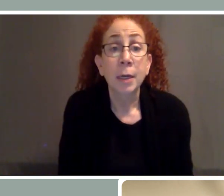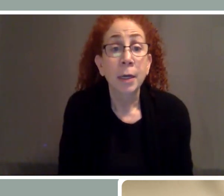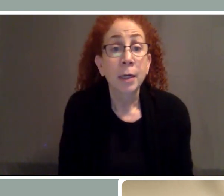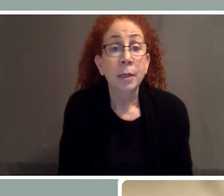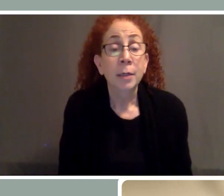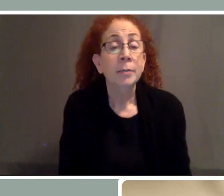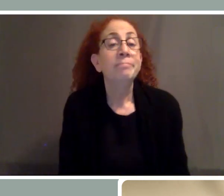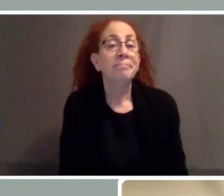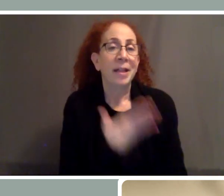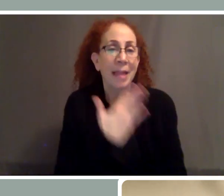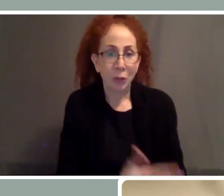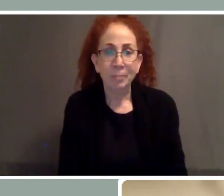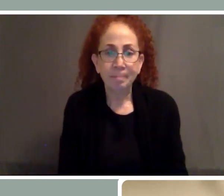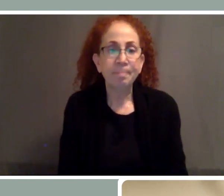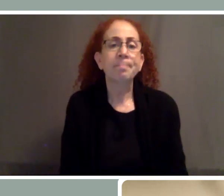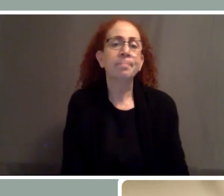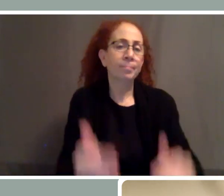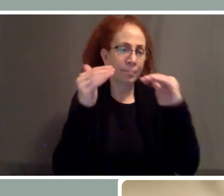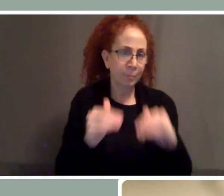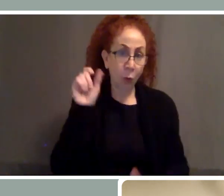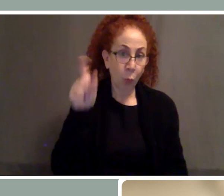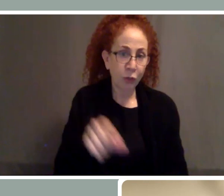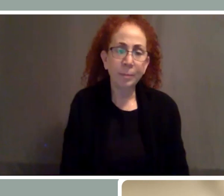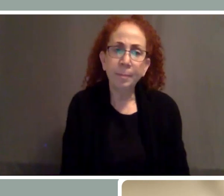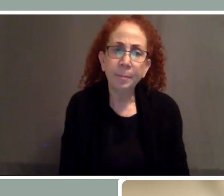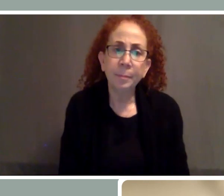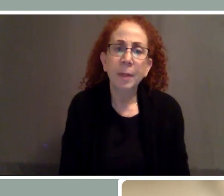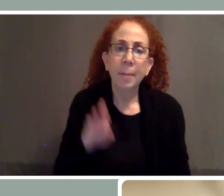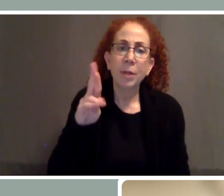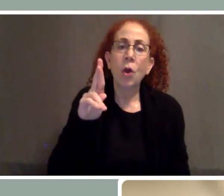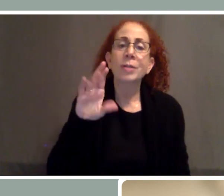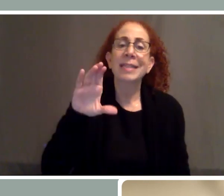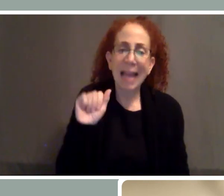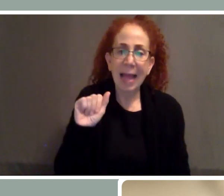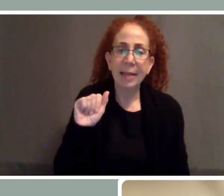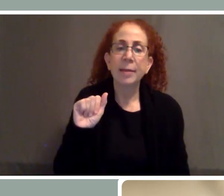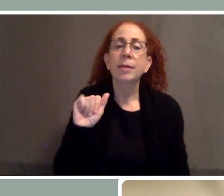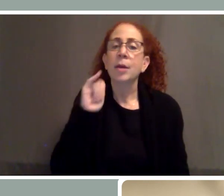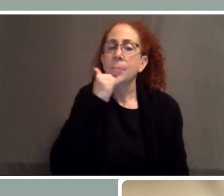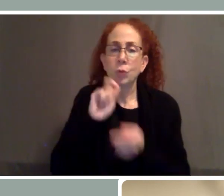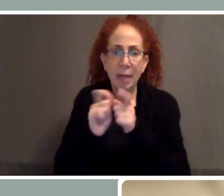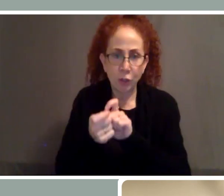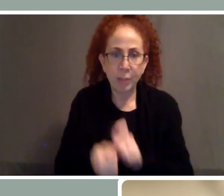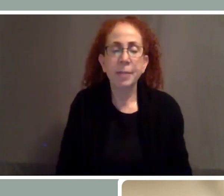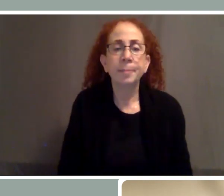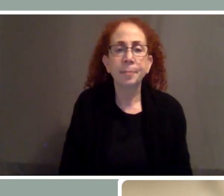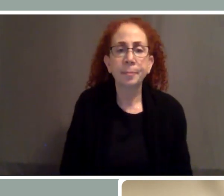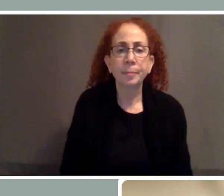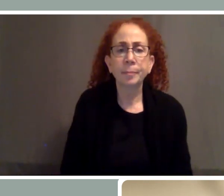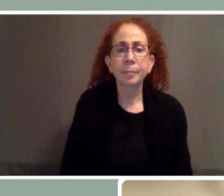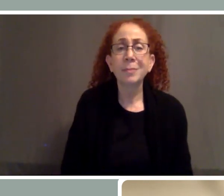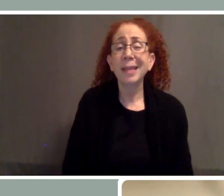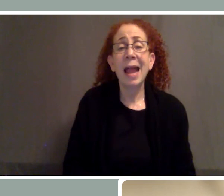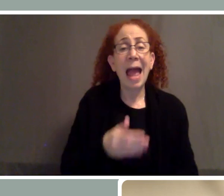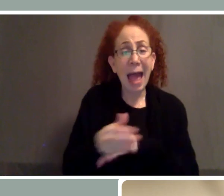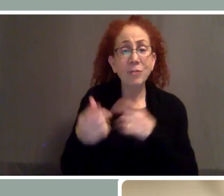Thank you. And another person is asking about BRCA mutations, especially after a